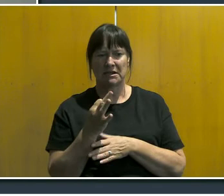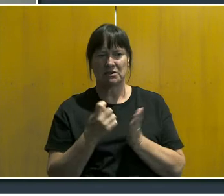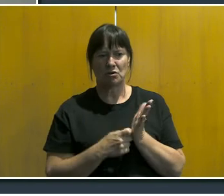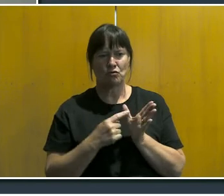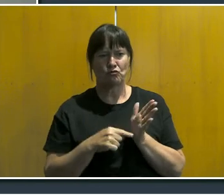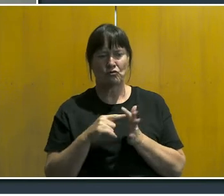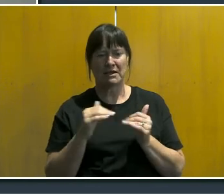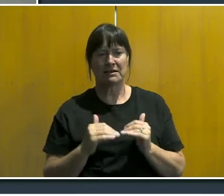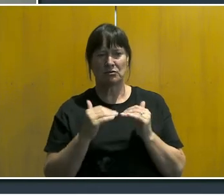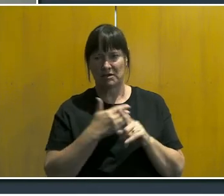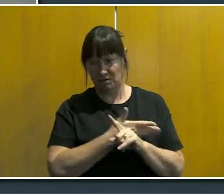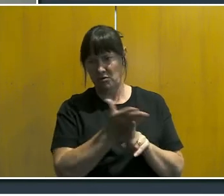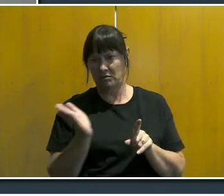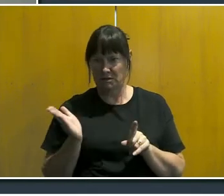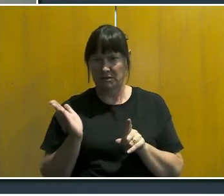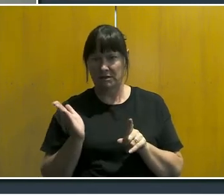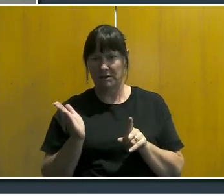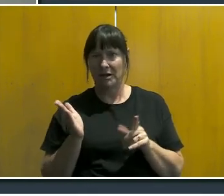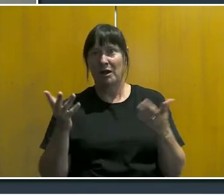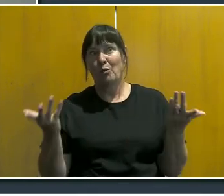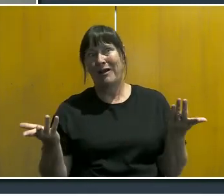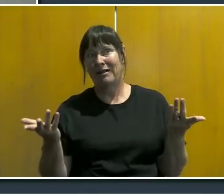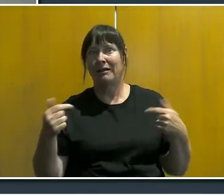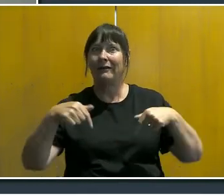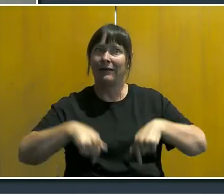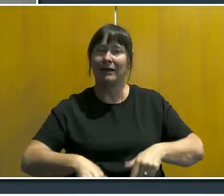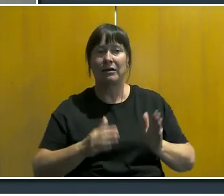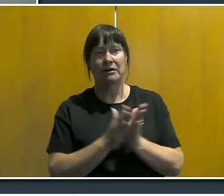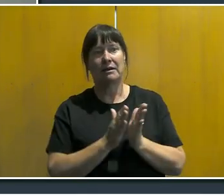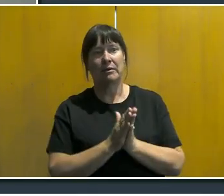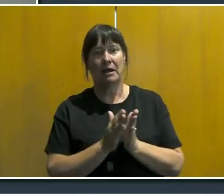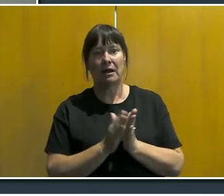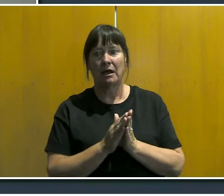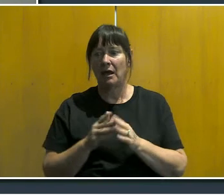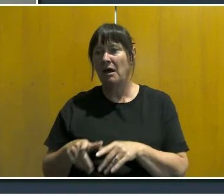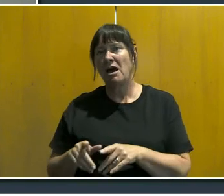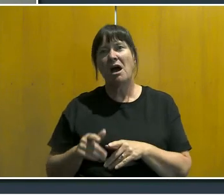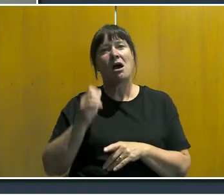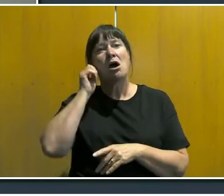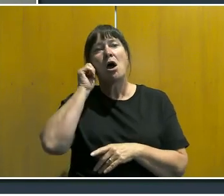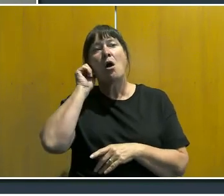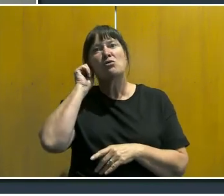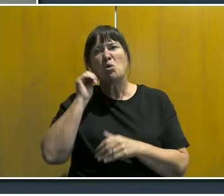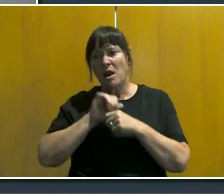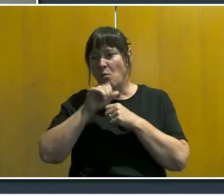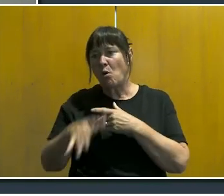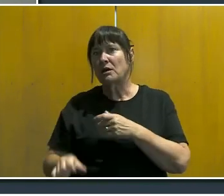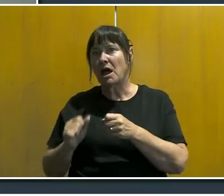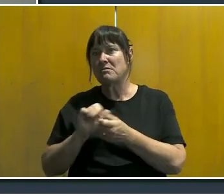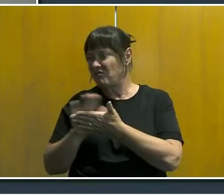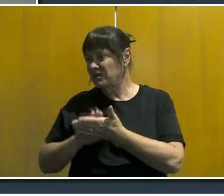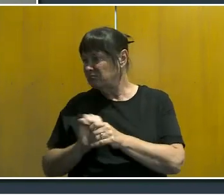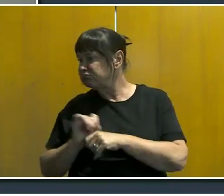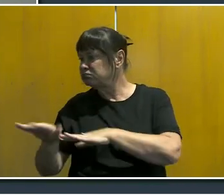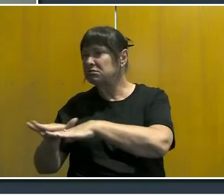are. We've got broken drainage, we're still pumping raw sewage into the sea, and we've been doing that for decades. And we're fixing